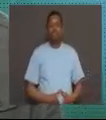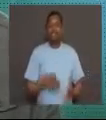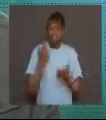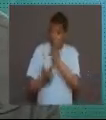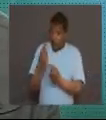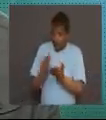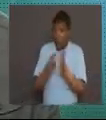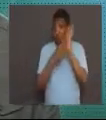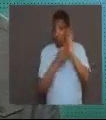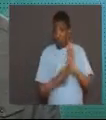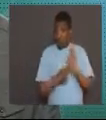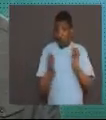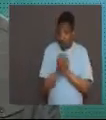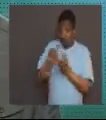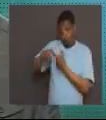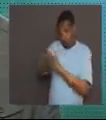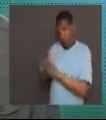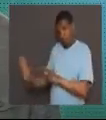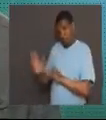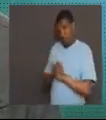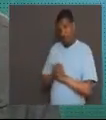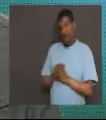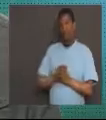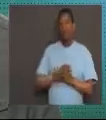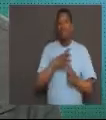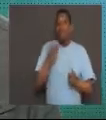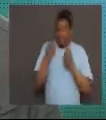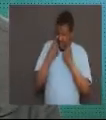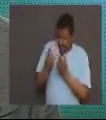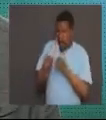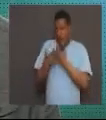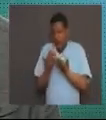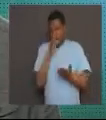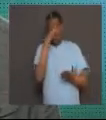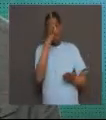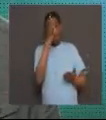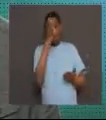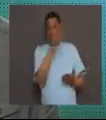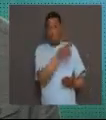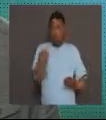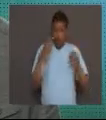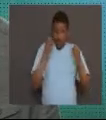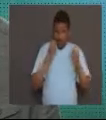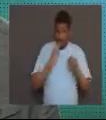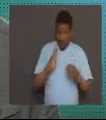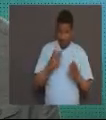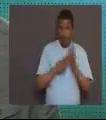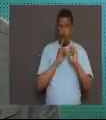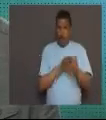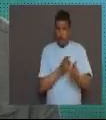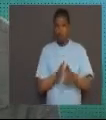Discuss these questions with your partner and see how creative you can be with your